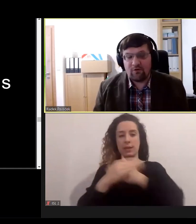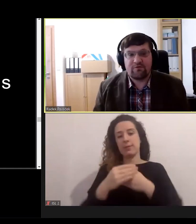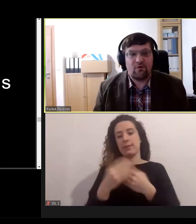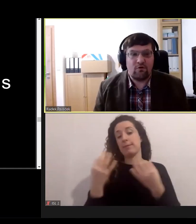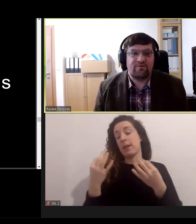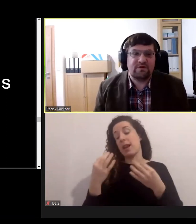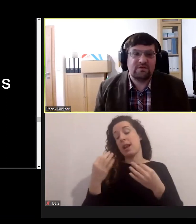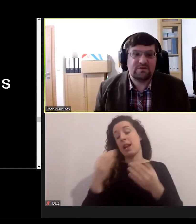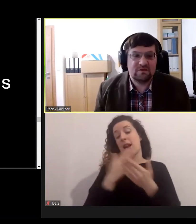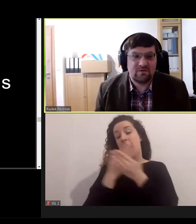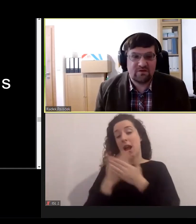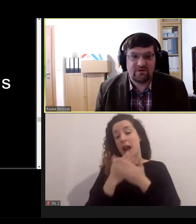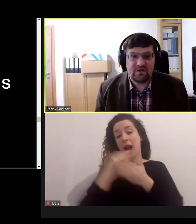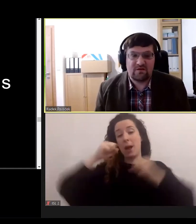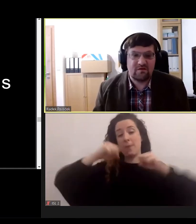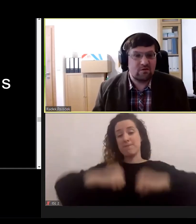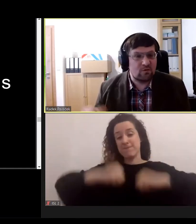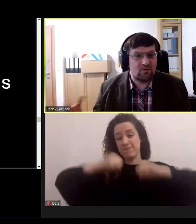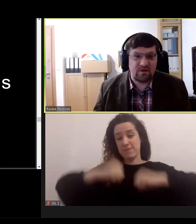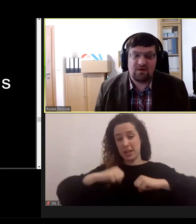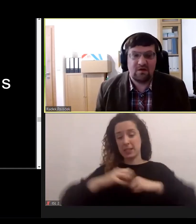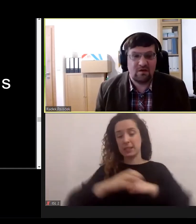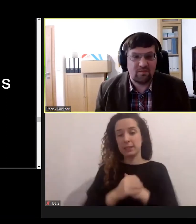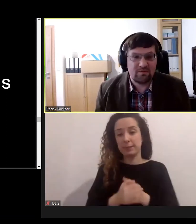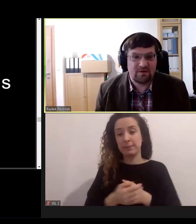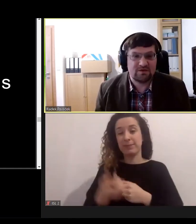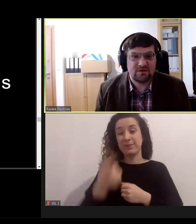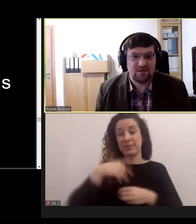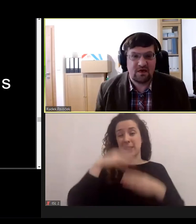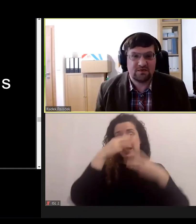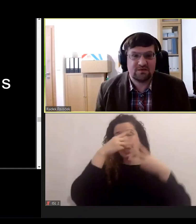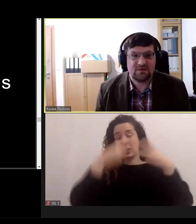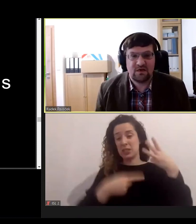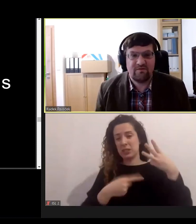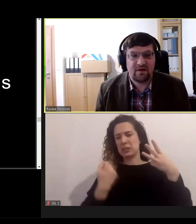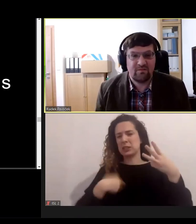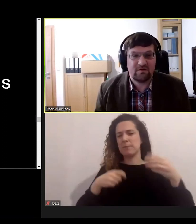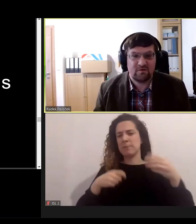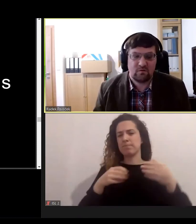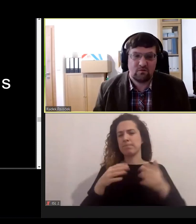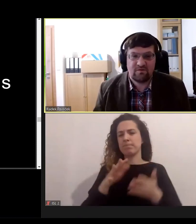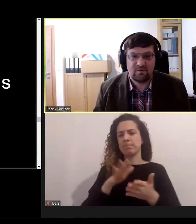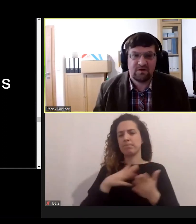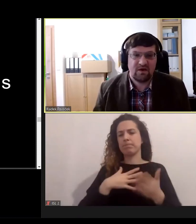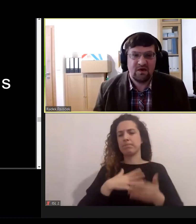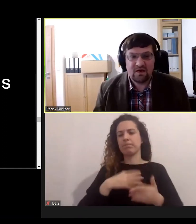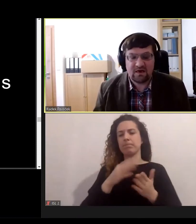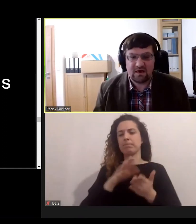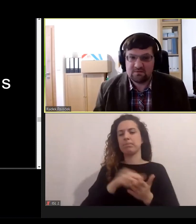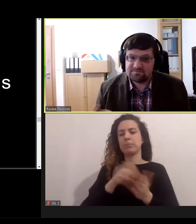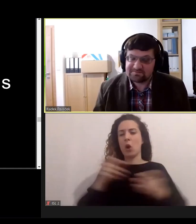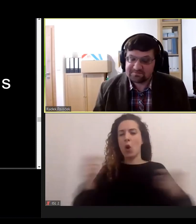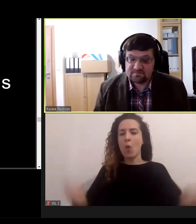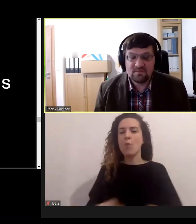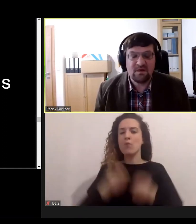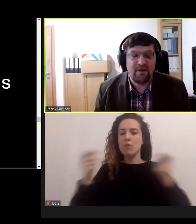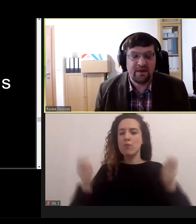the strategies we started with. It means to be part of projects